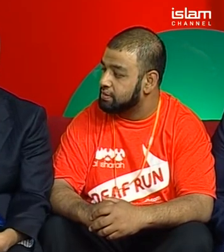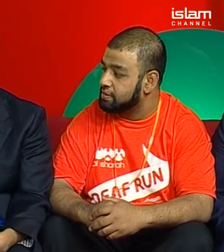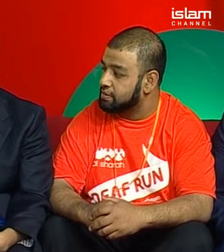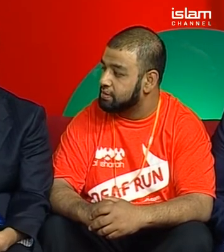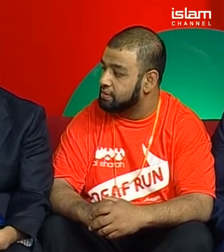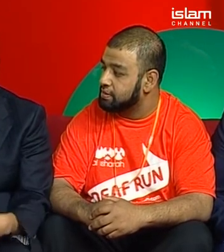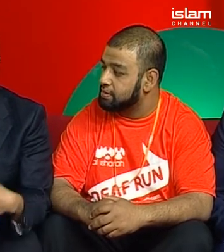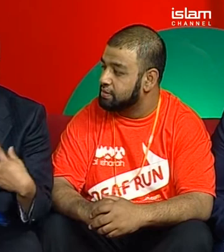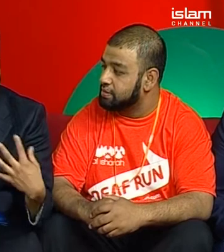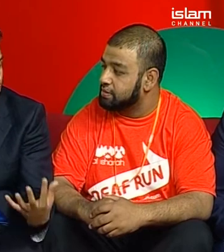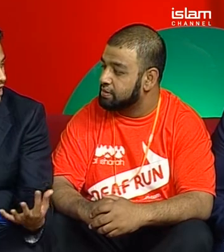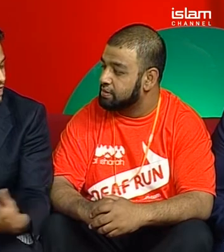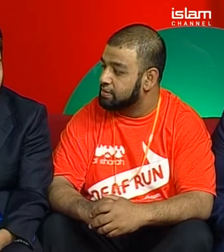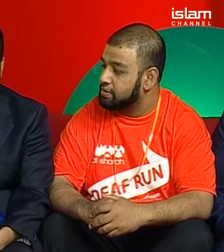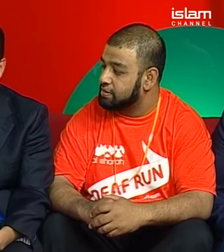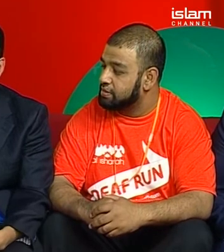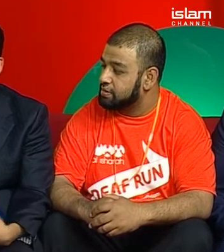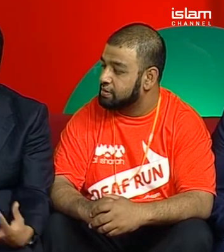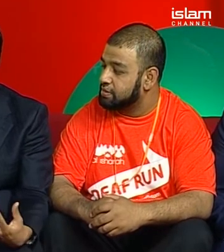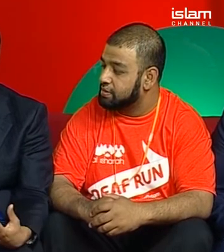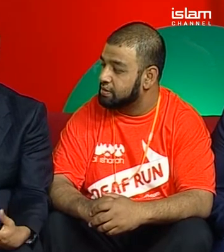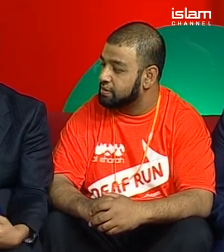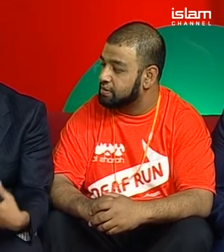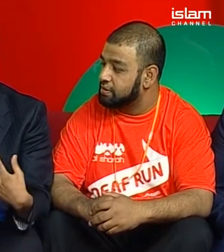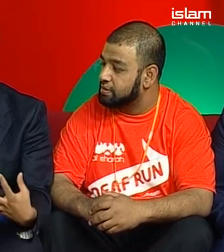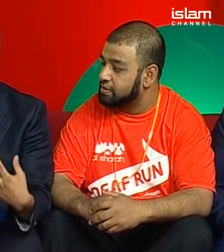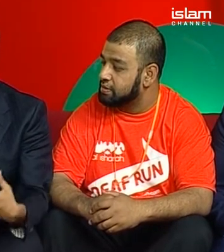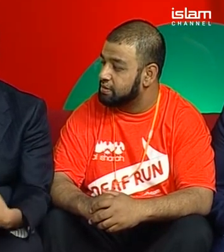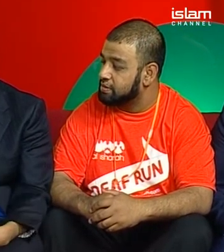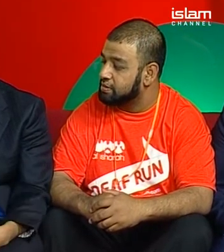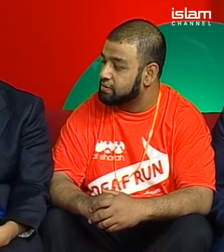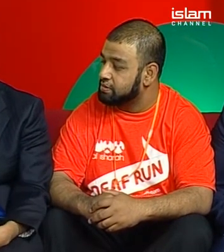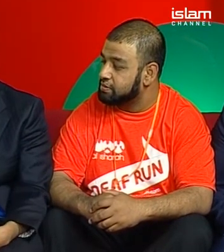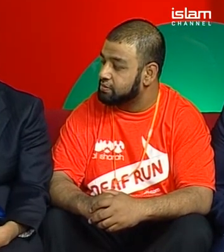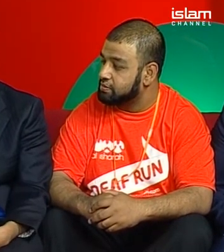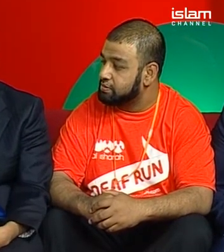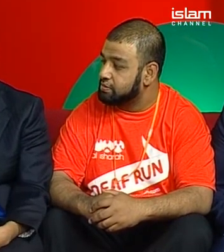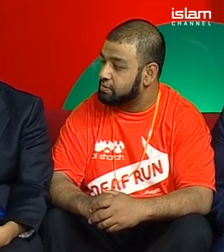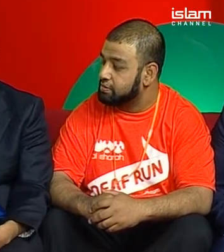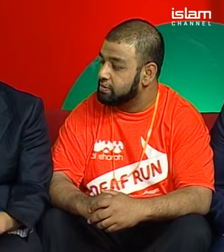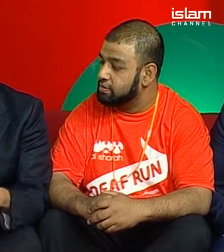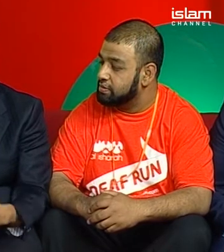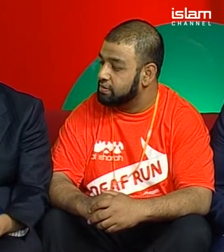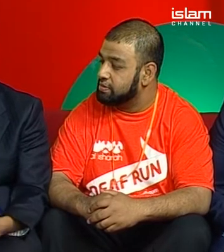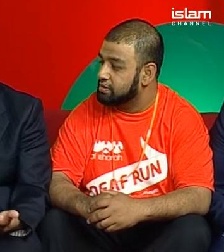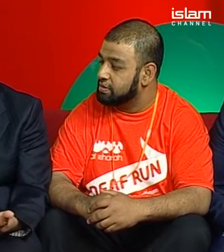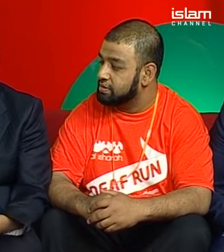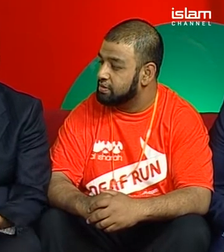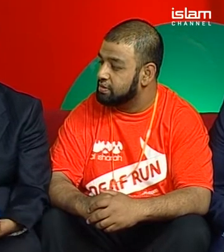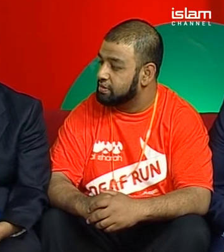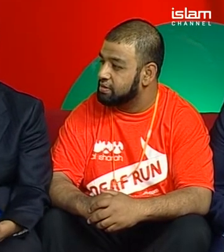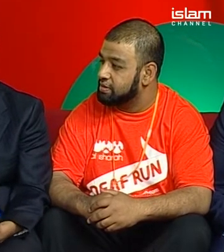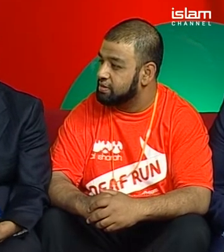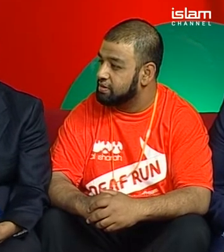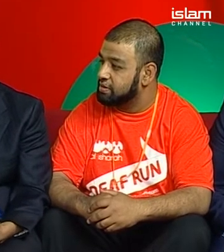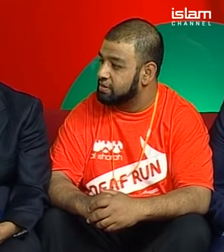all backgrounds coming from around the UK. For the deaf community, it's probably the largest of its kind in Europe. So alhamdulillah, we've been able to